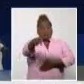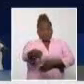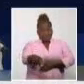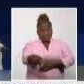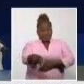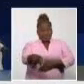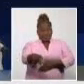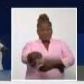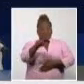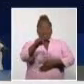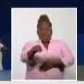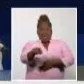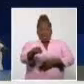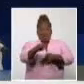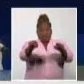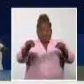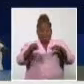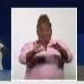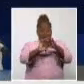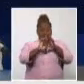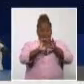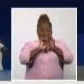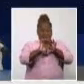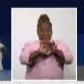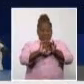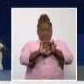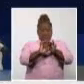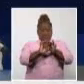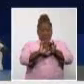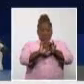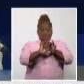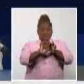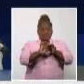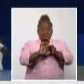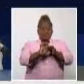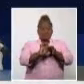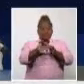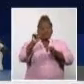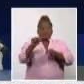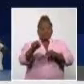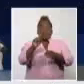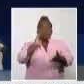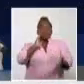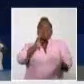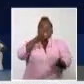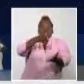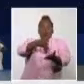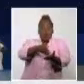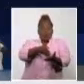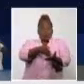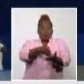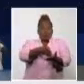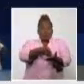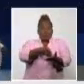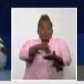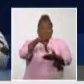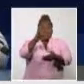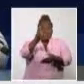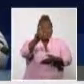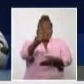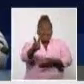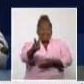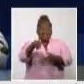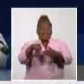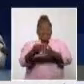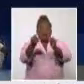and she was actually reported at certain times as in critical condition and as serious condition yesterday. Despite